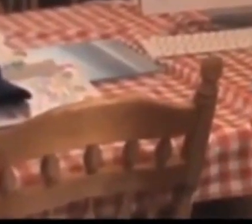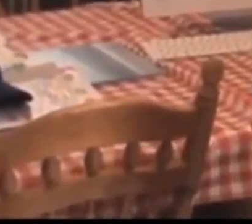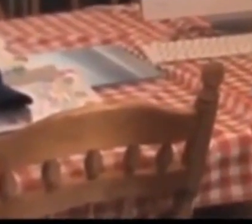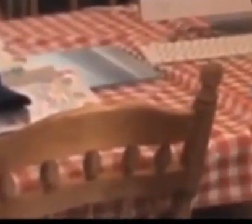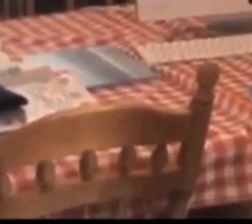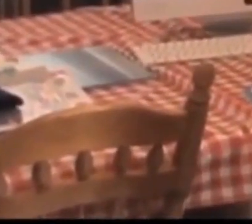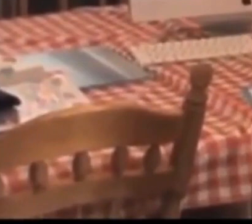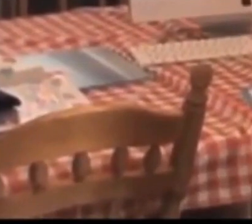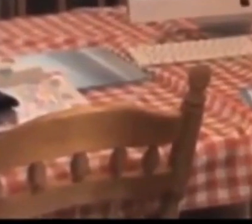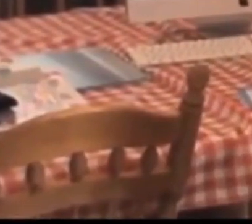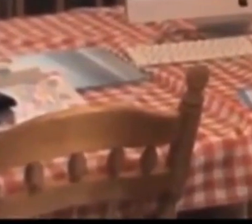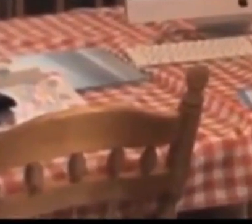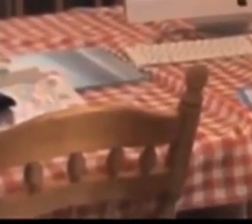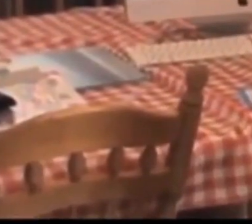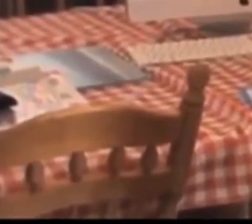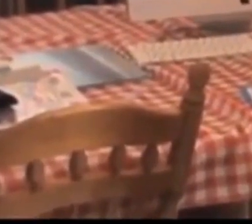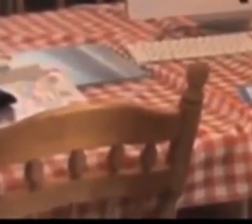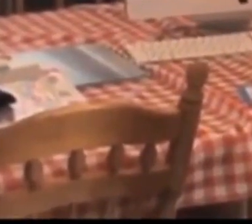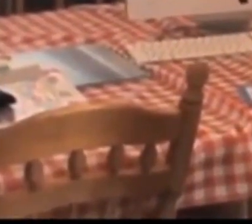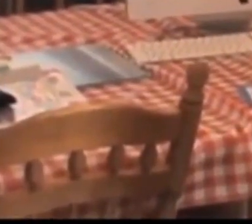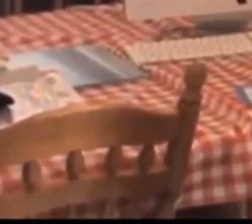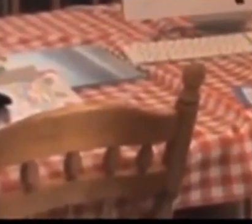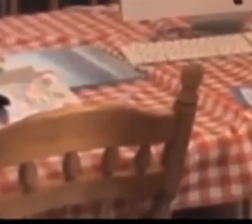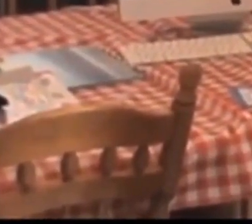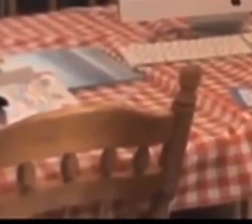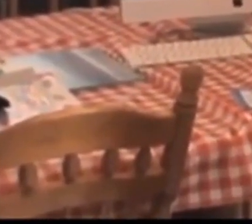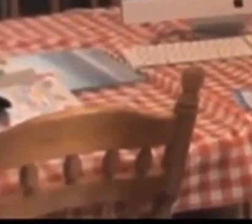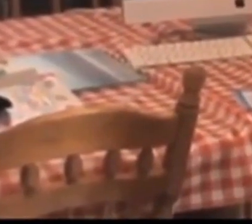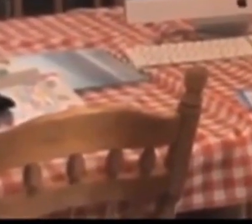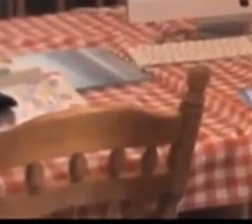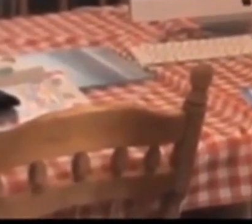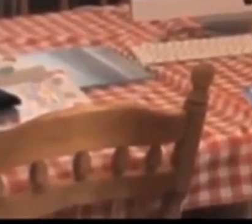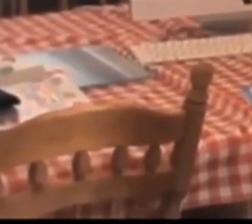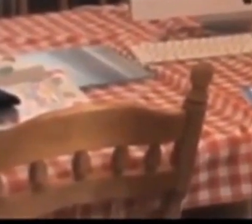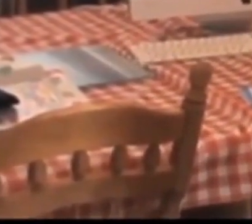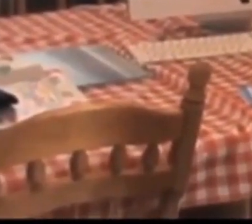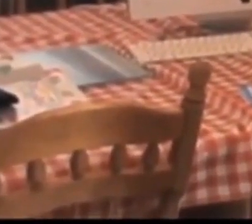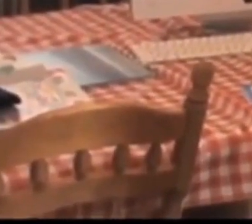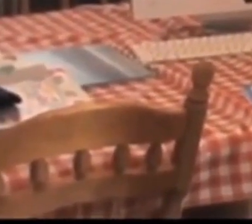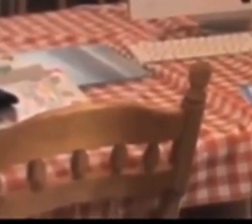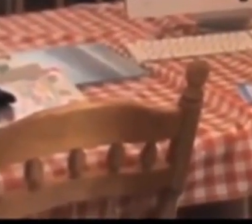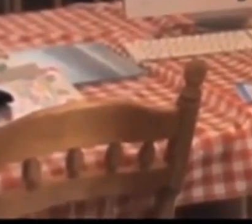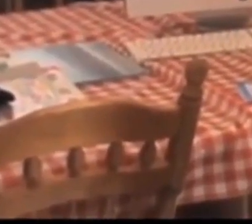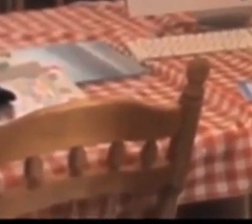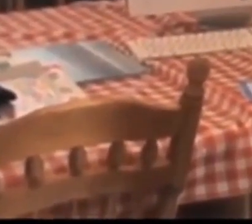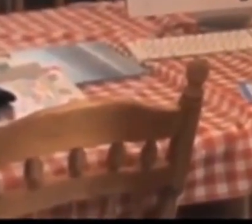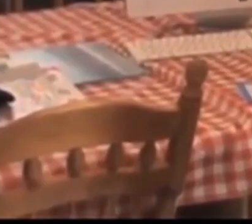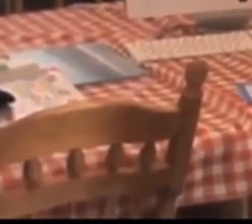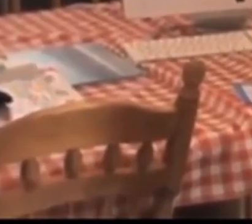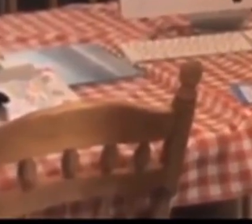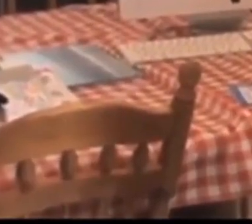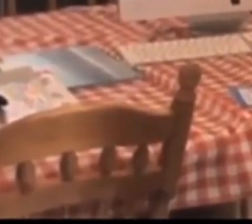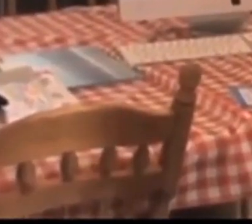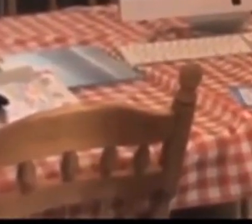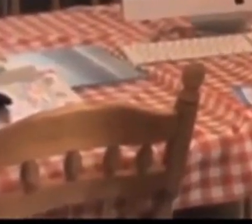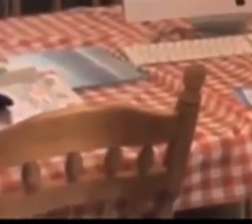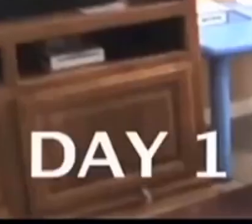Now it's your turn, Danny. Now remember, when you're done with your work, you get to do something fun.